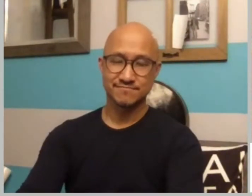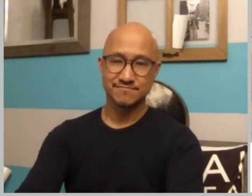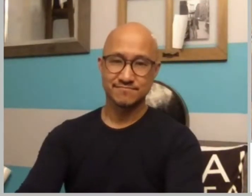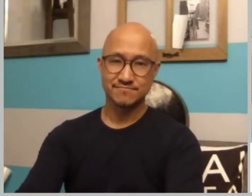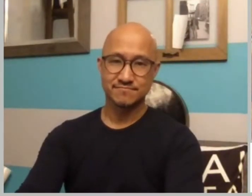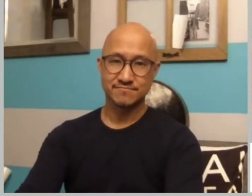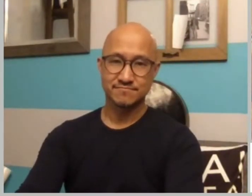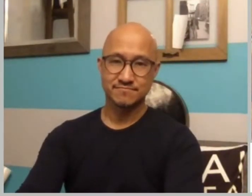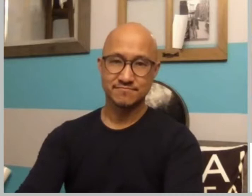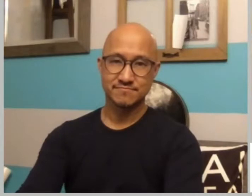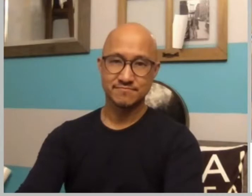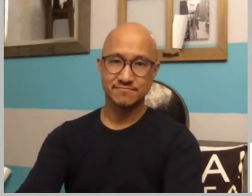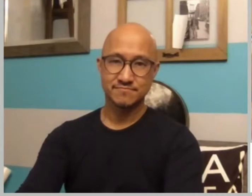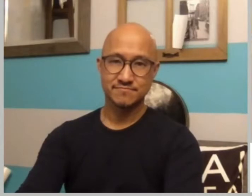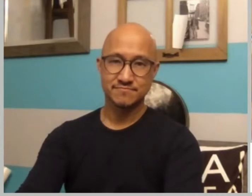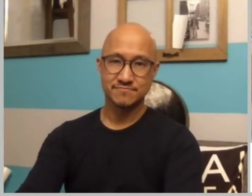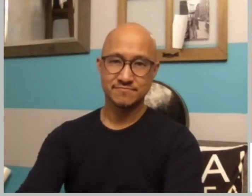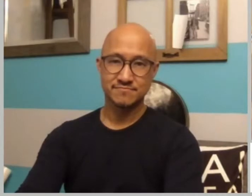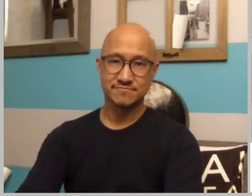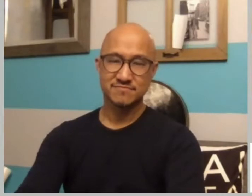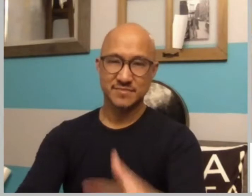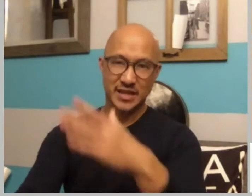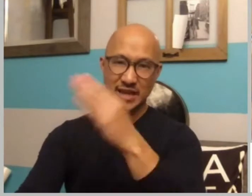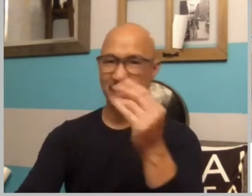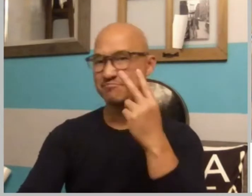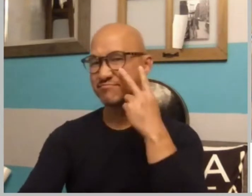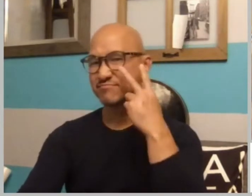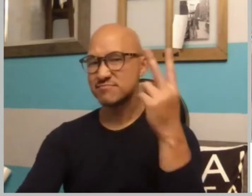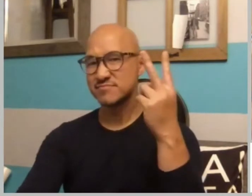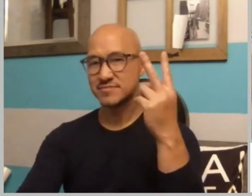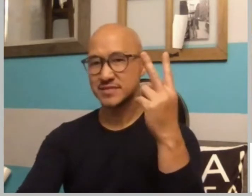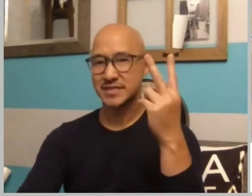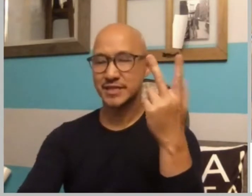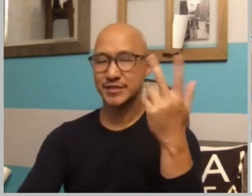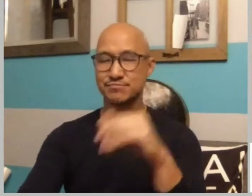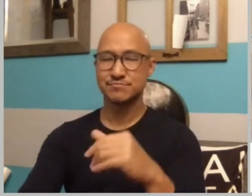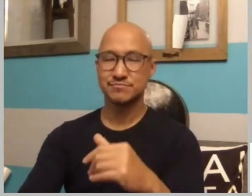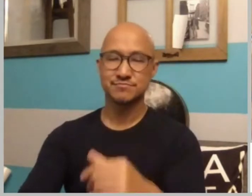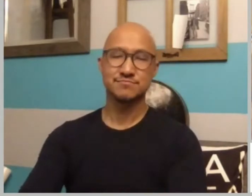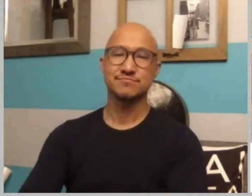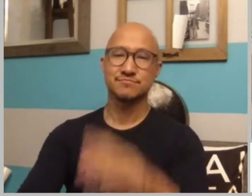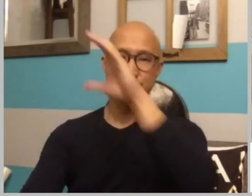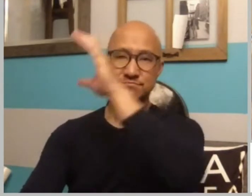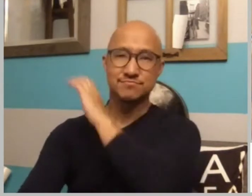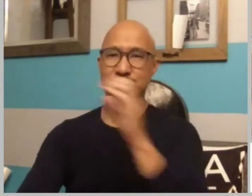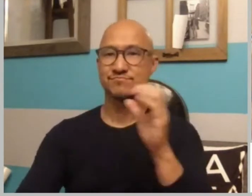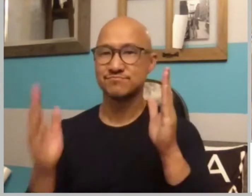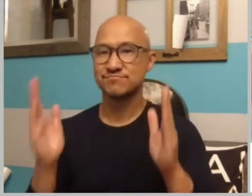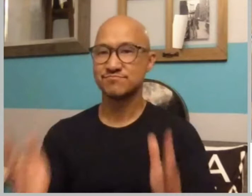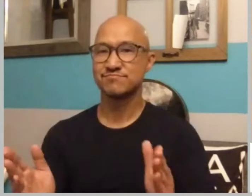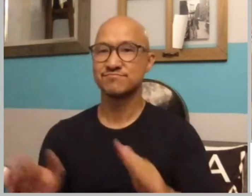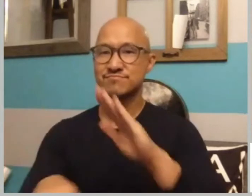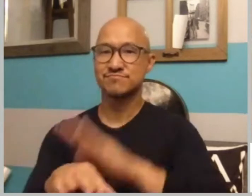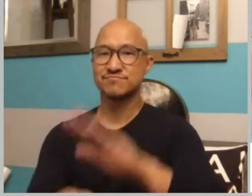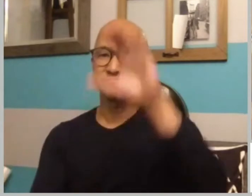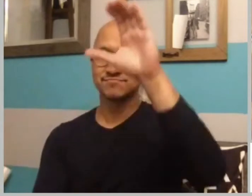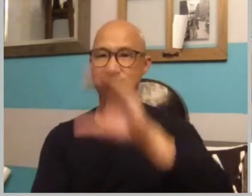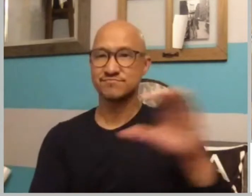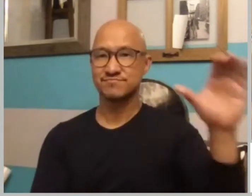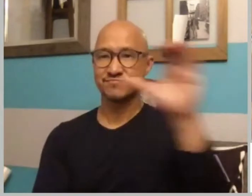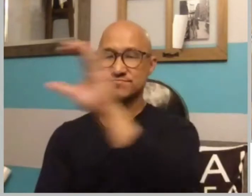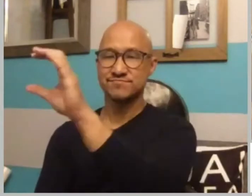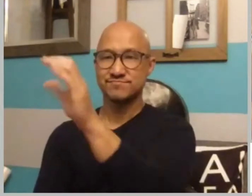on crosses being burned, and he did this as a form of entertainment.